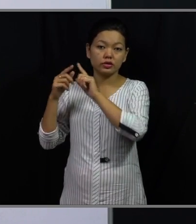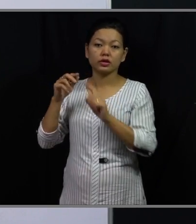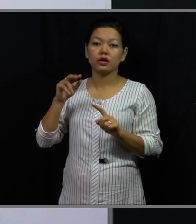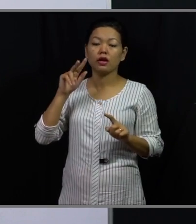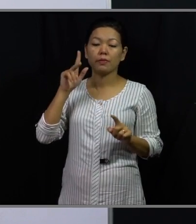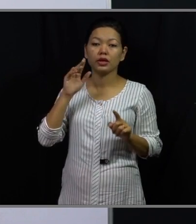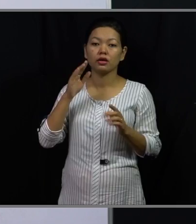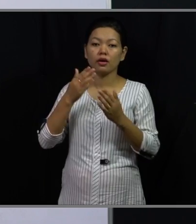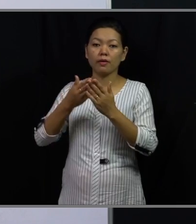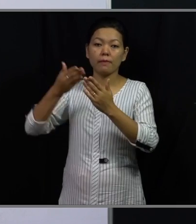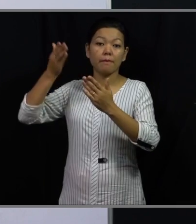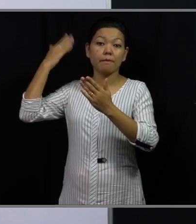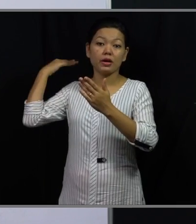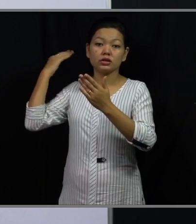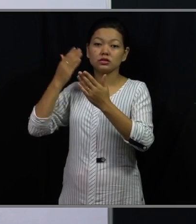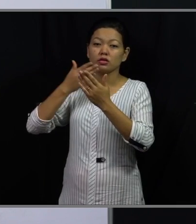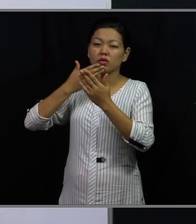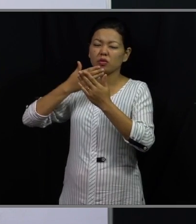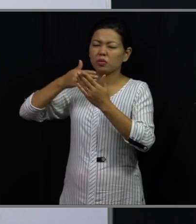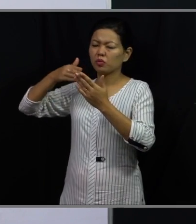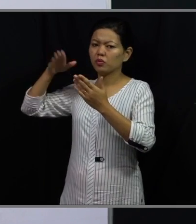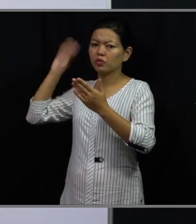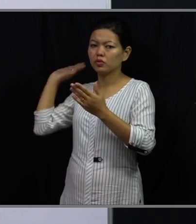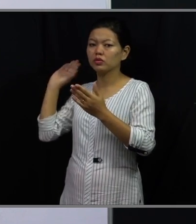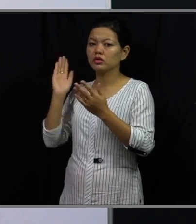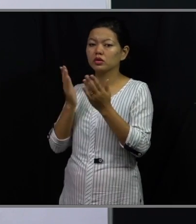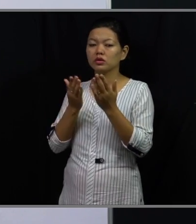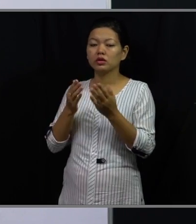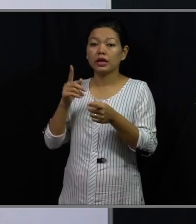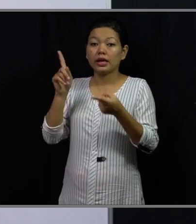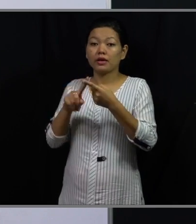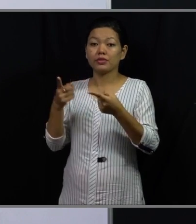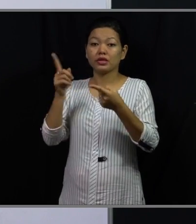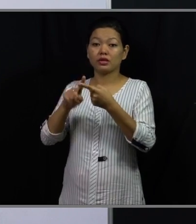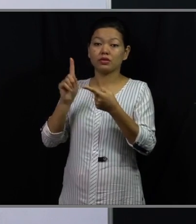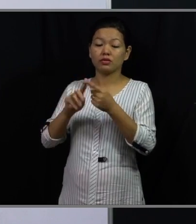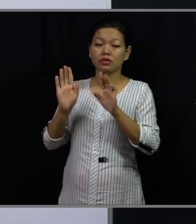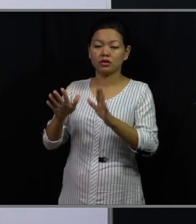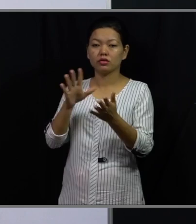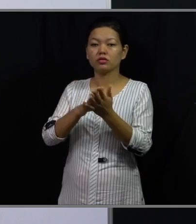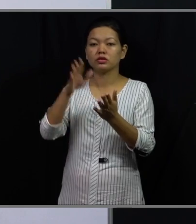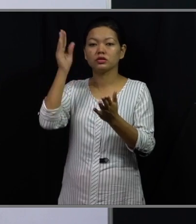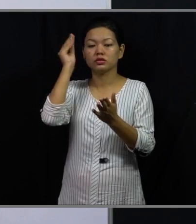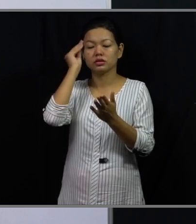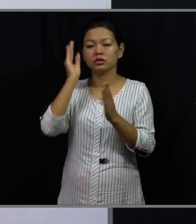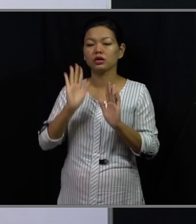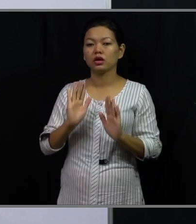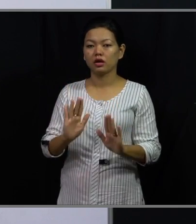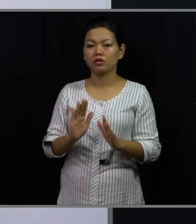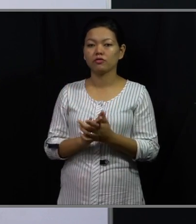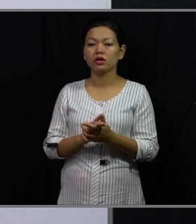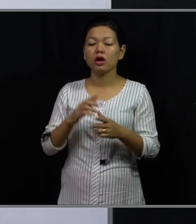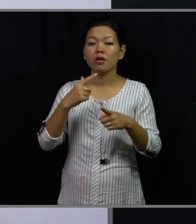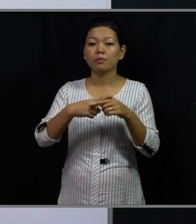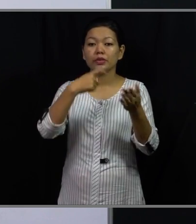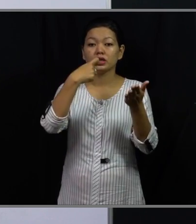the past societies where it maintains or it it studies, okay, in detail about the records, and